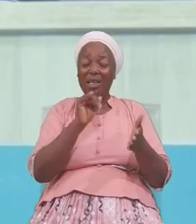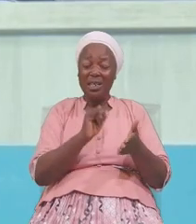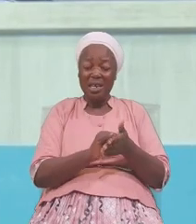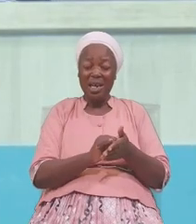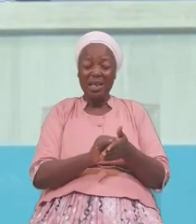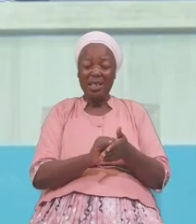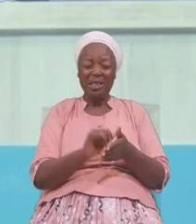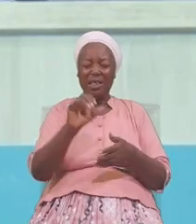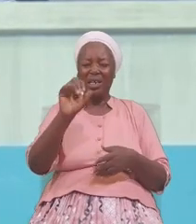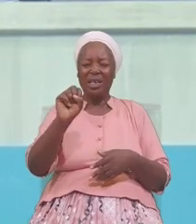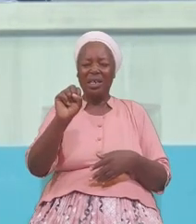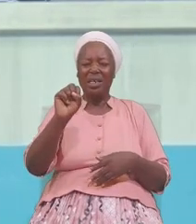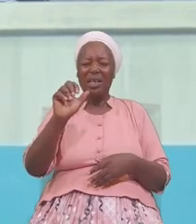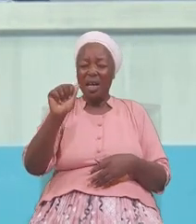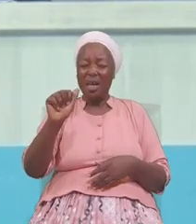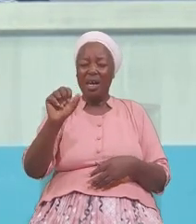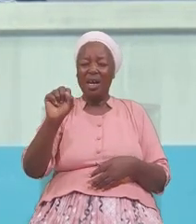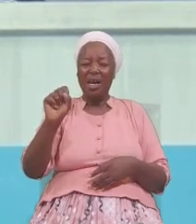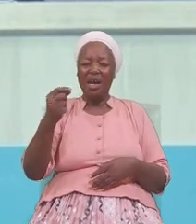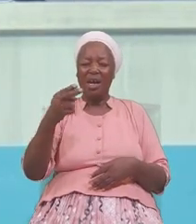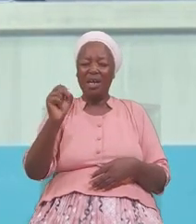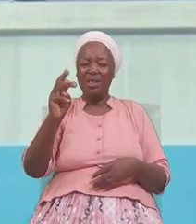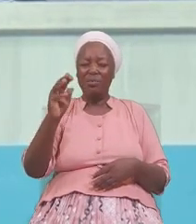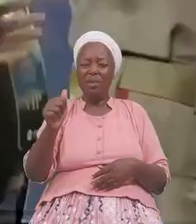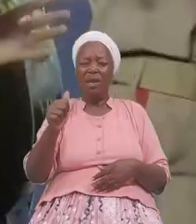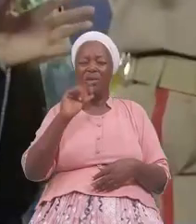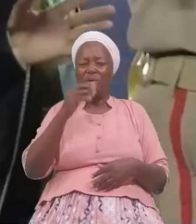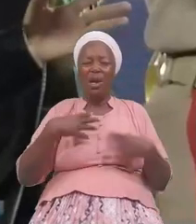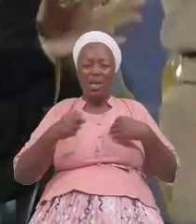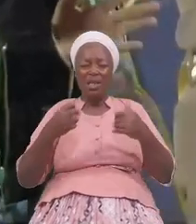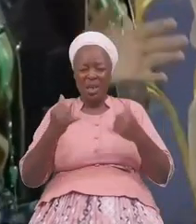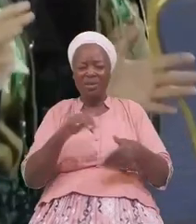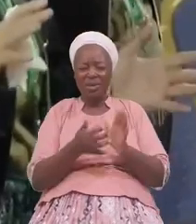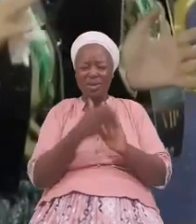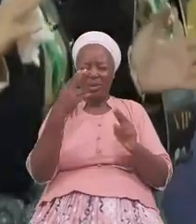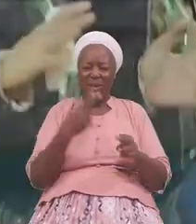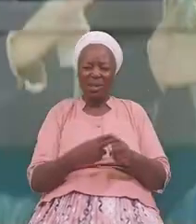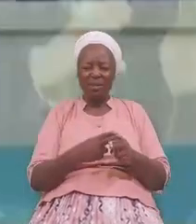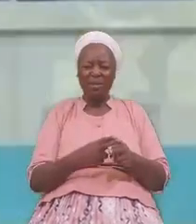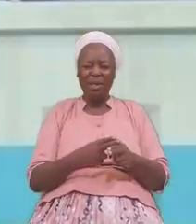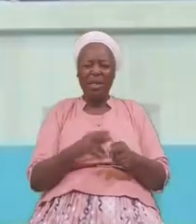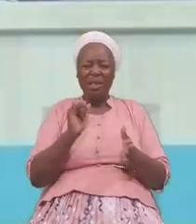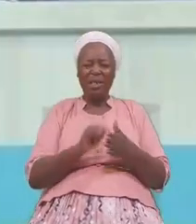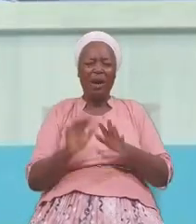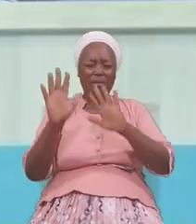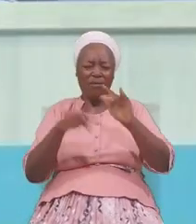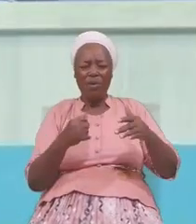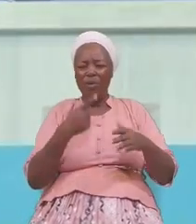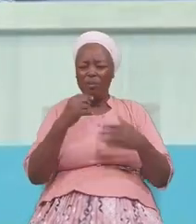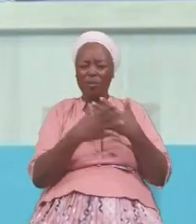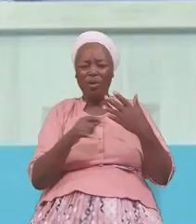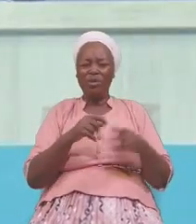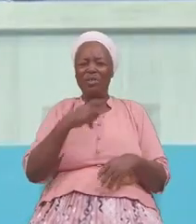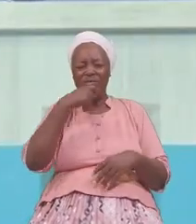asthma, you're healed now in Jesus' name. Issue of blood, dry up